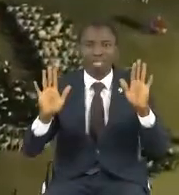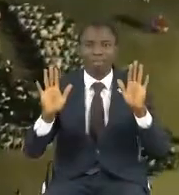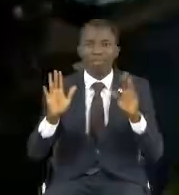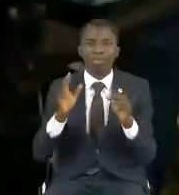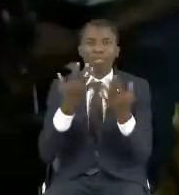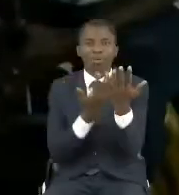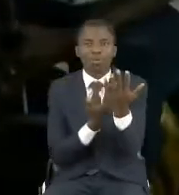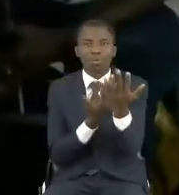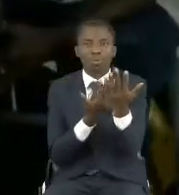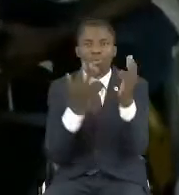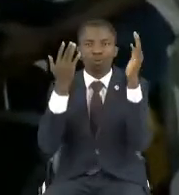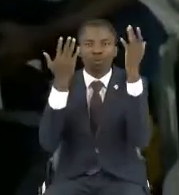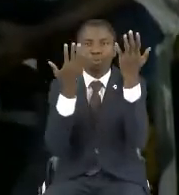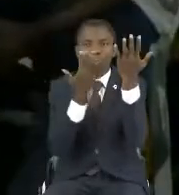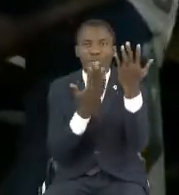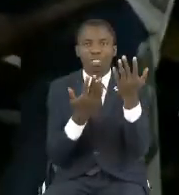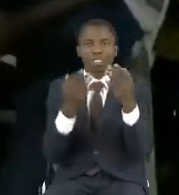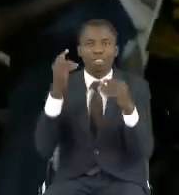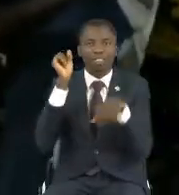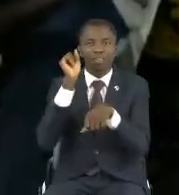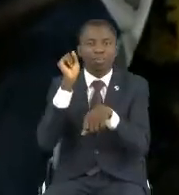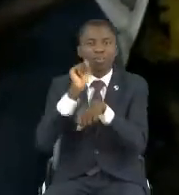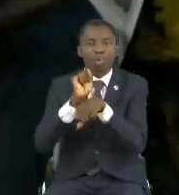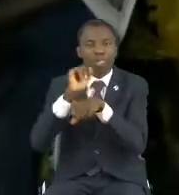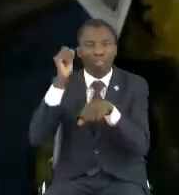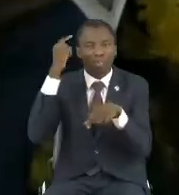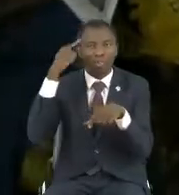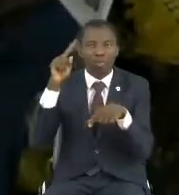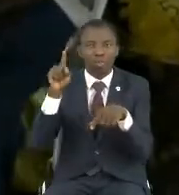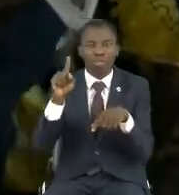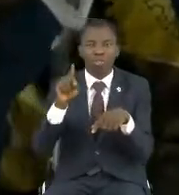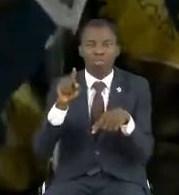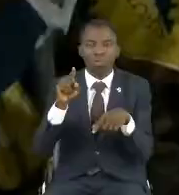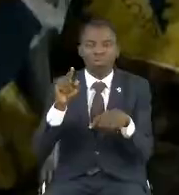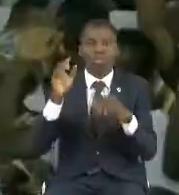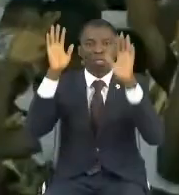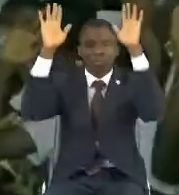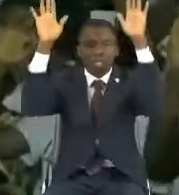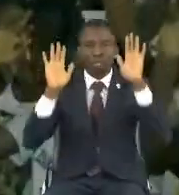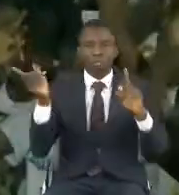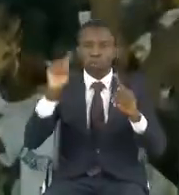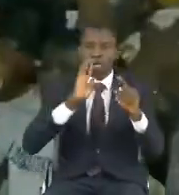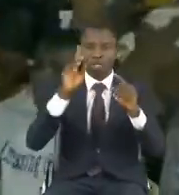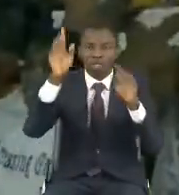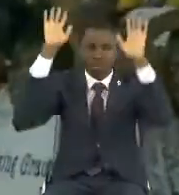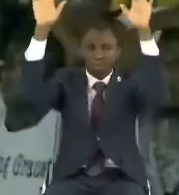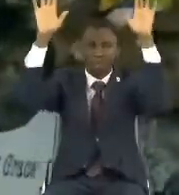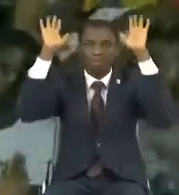you. Where are you? Miracle. Miracle.